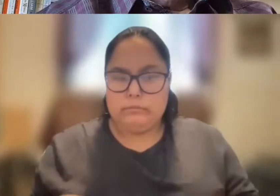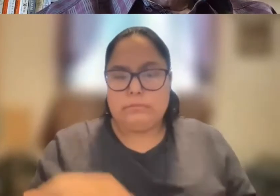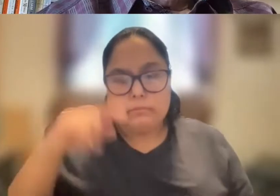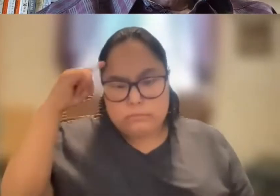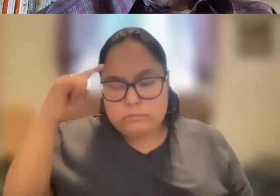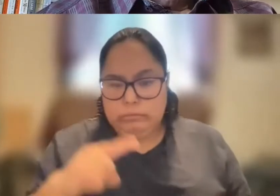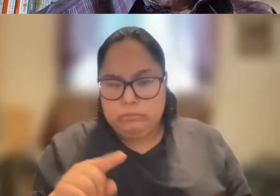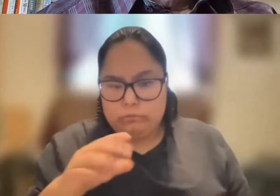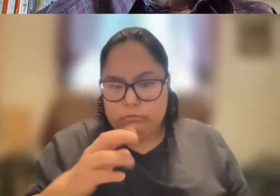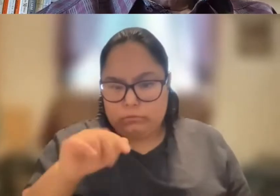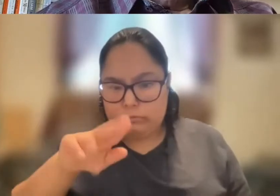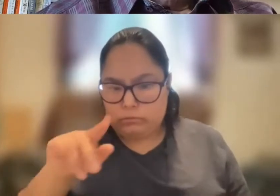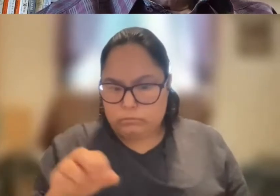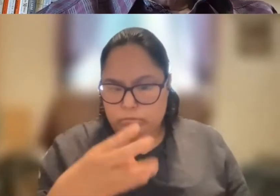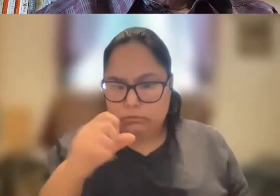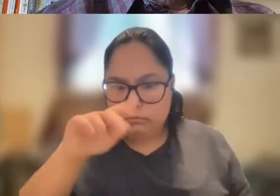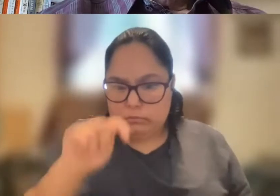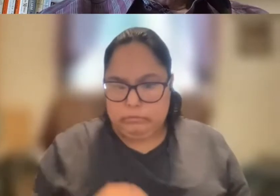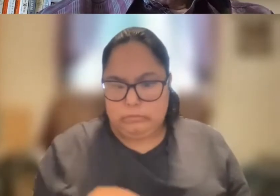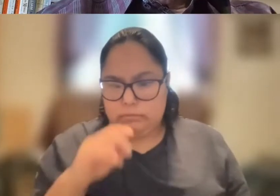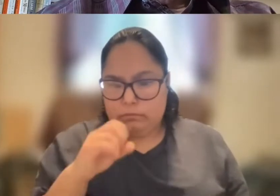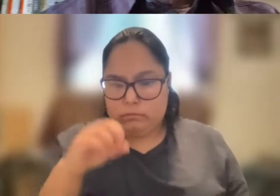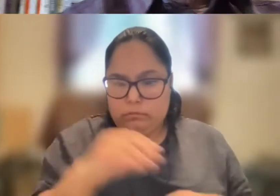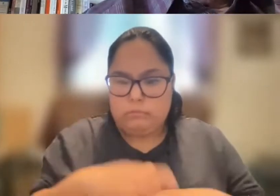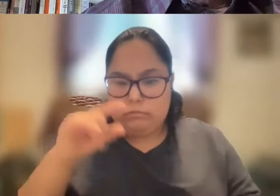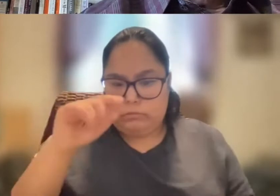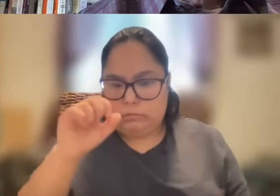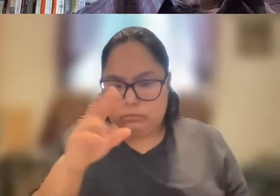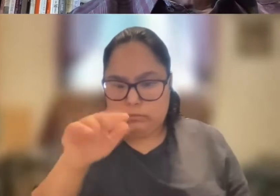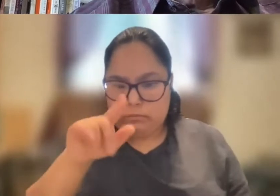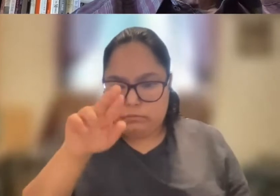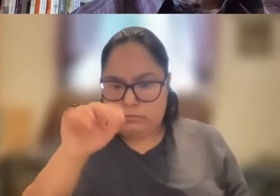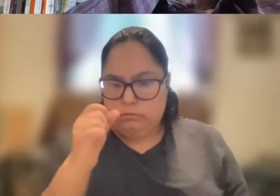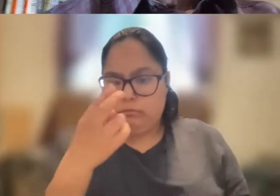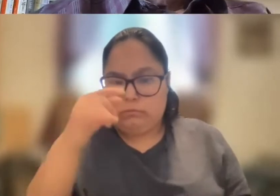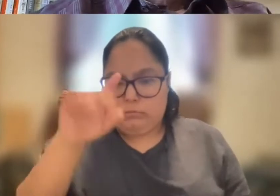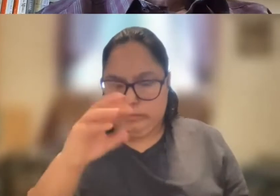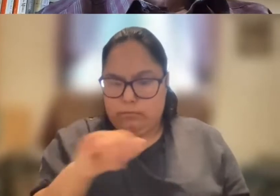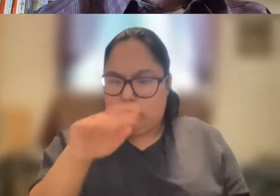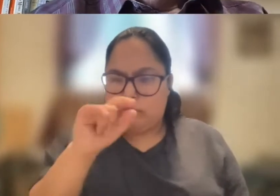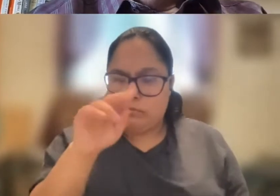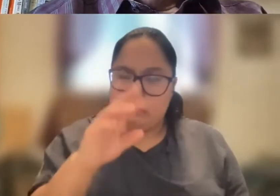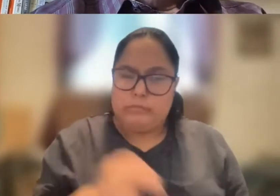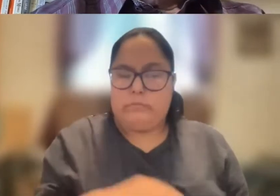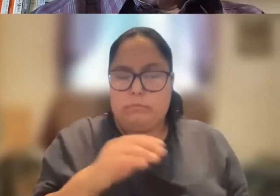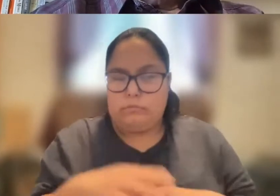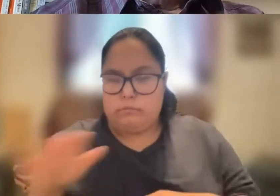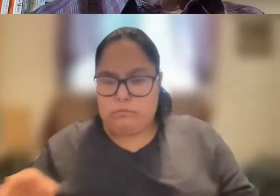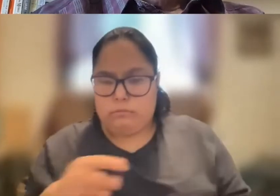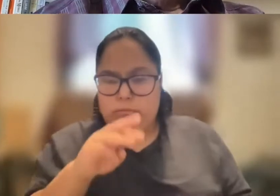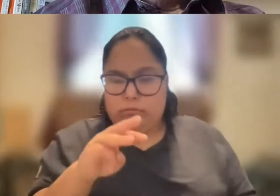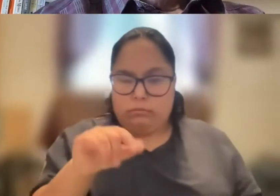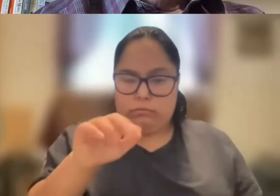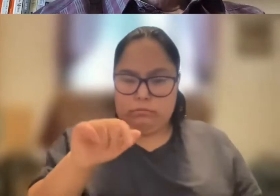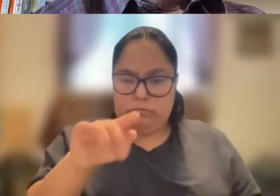go to this criminal court on the civilian court system, then it still can be dealt with internally. Our own military